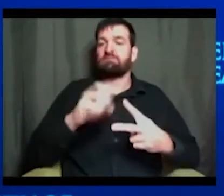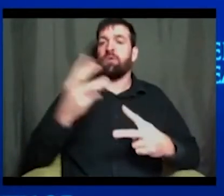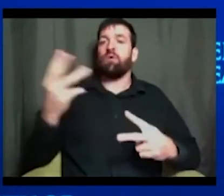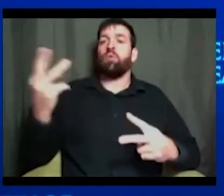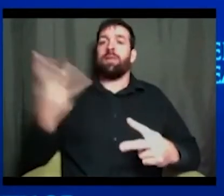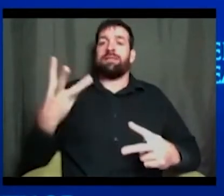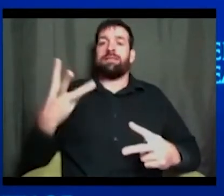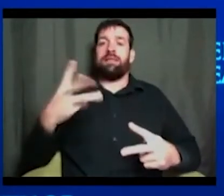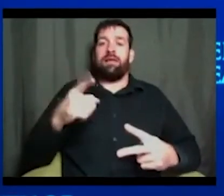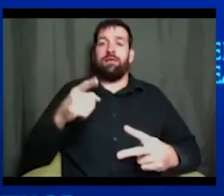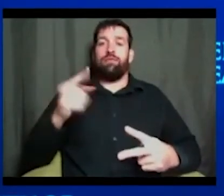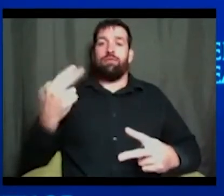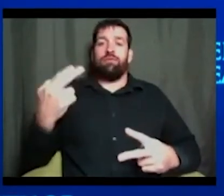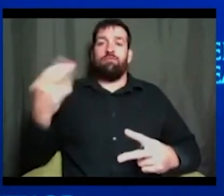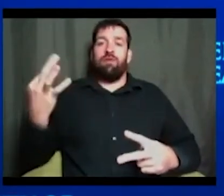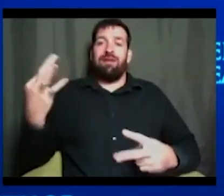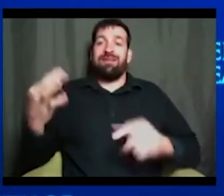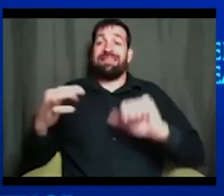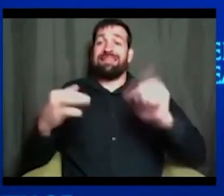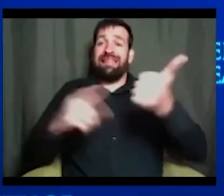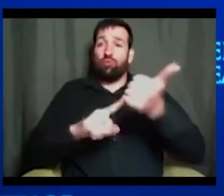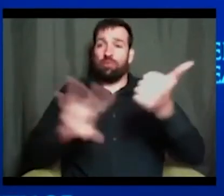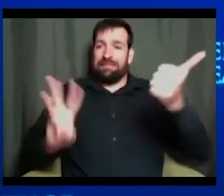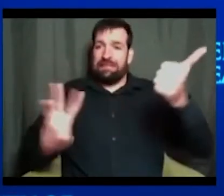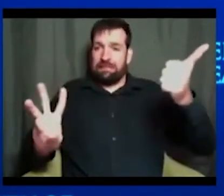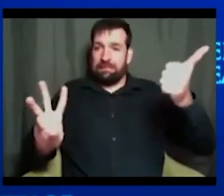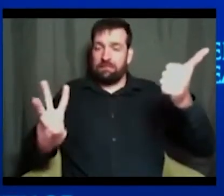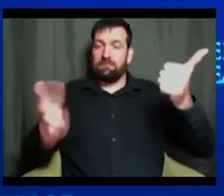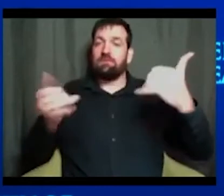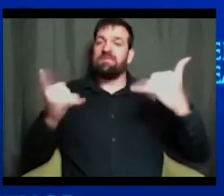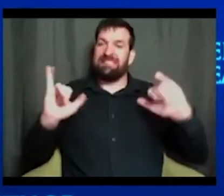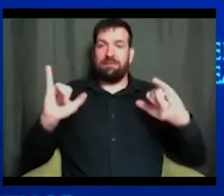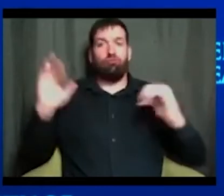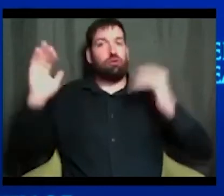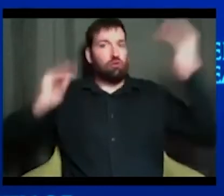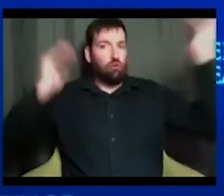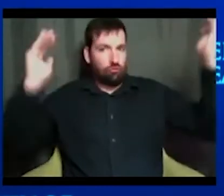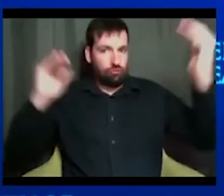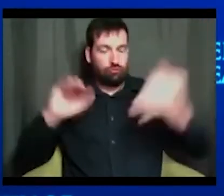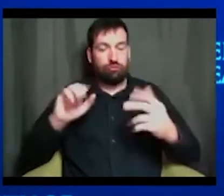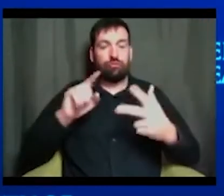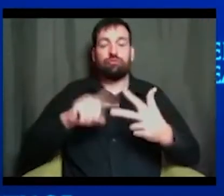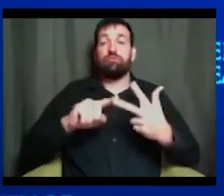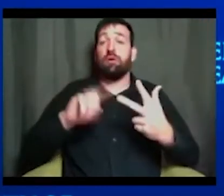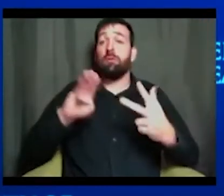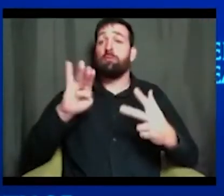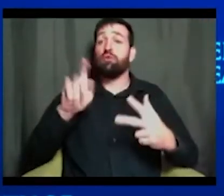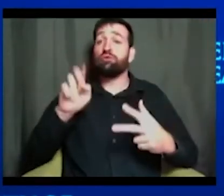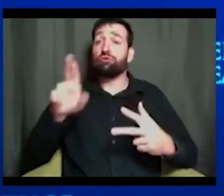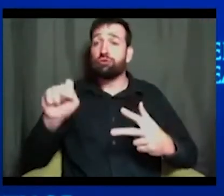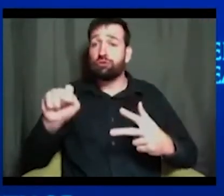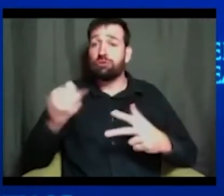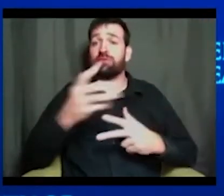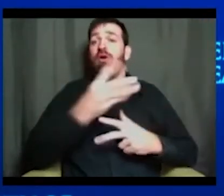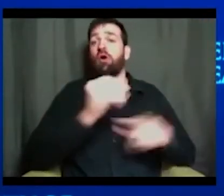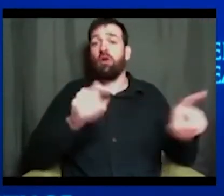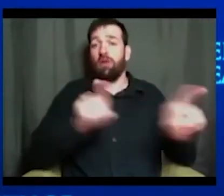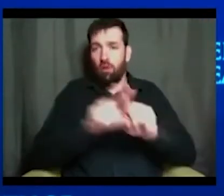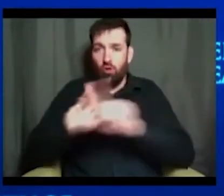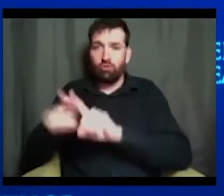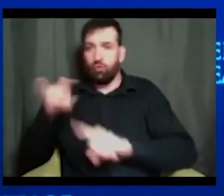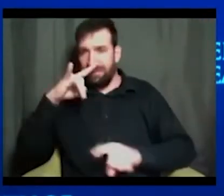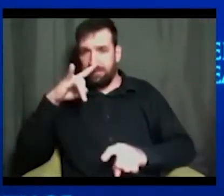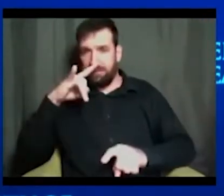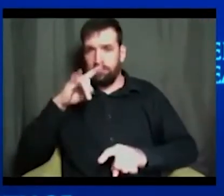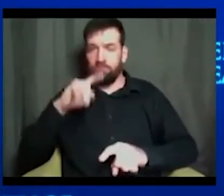Friday, 10 a.m. to 6 p.m. Still doing adults, doing boosters for adults that are eligible, and now doing the kids, walk-in